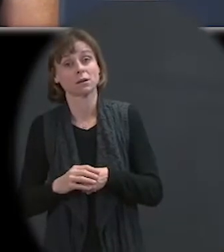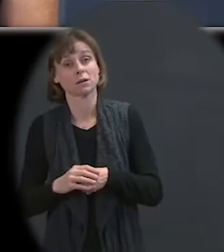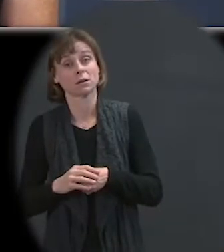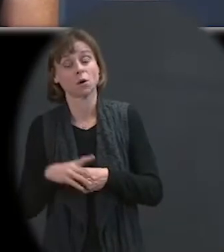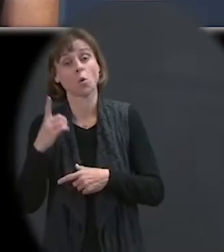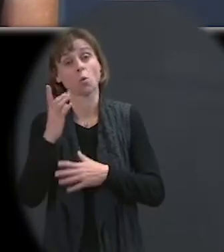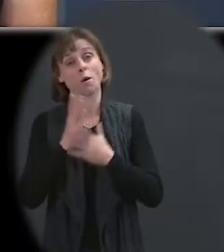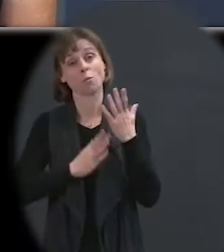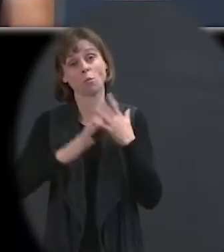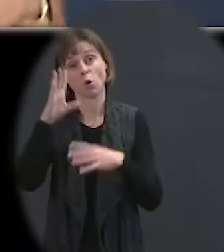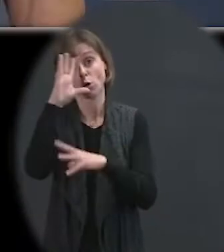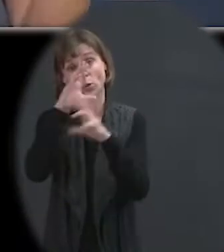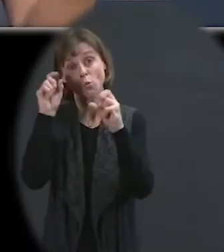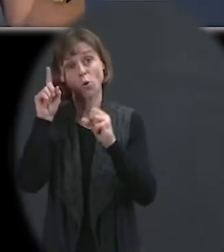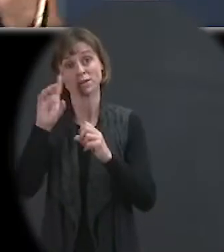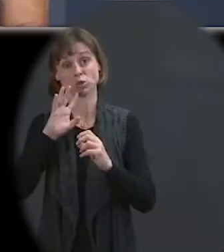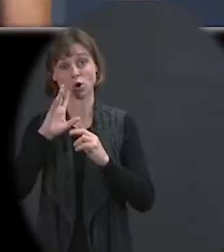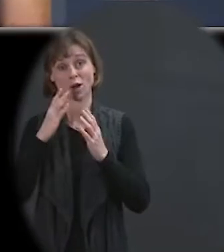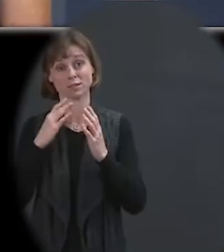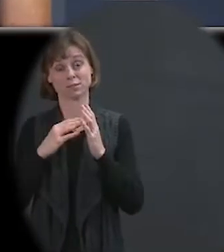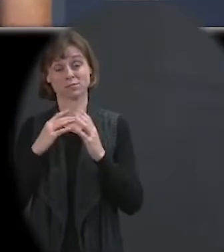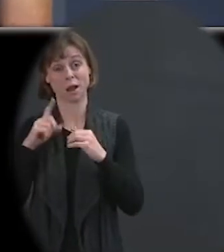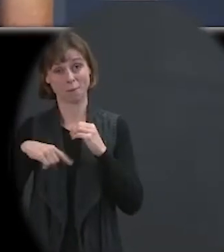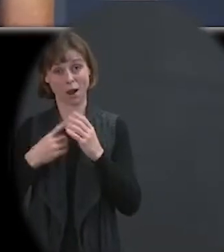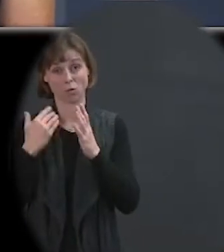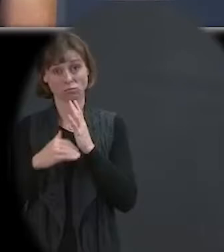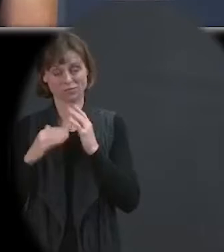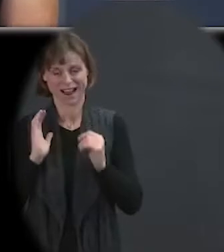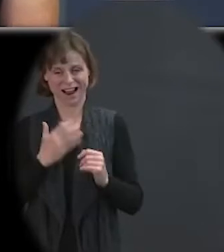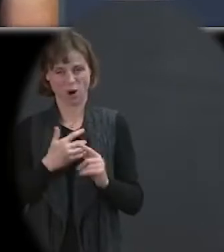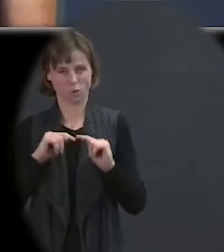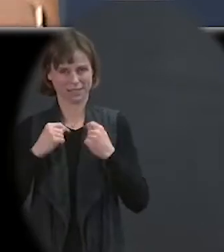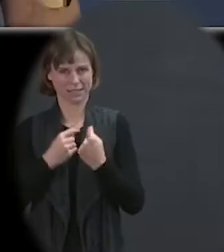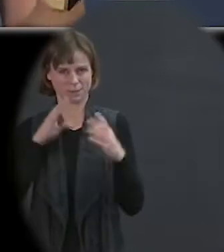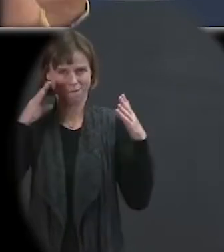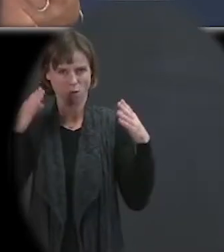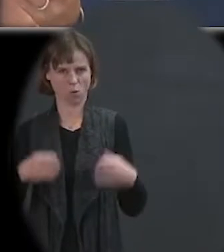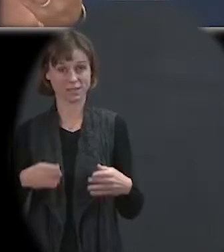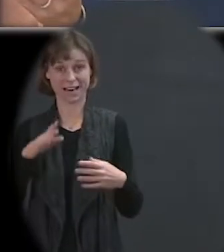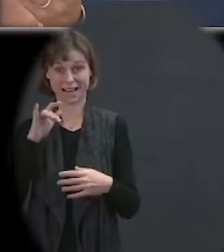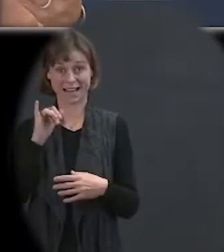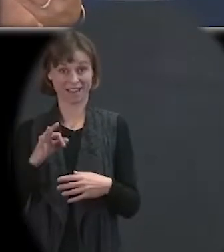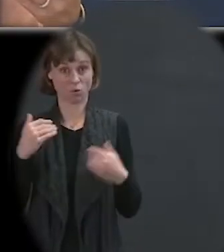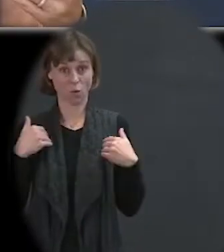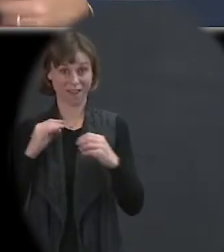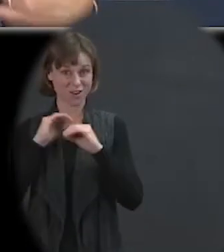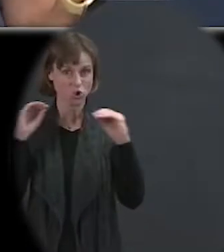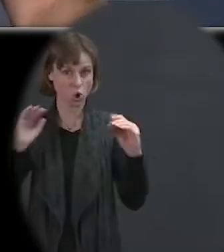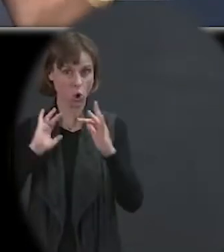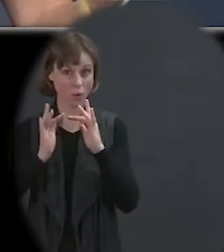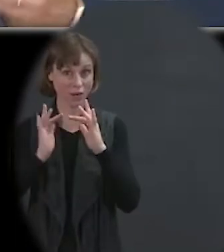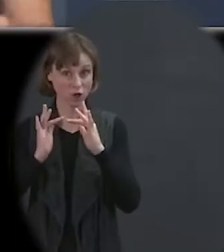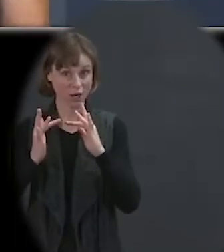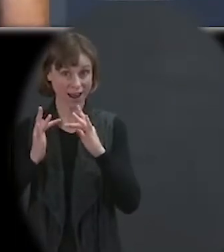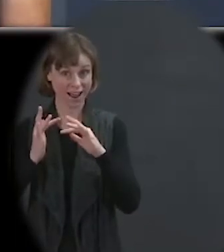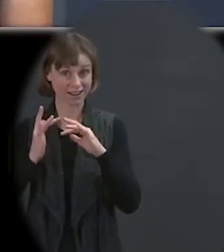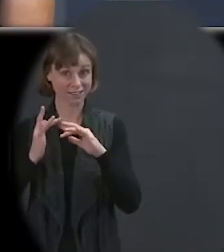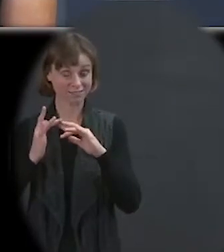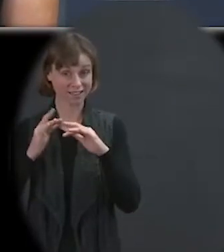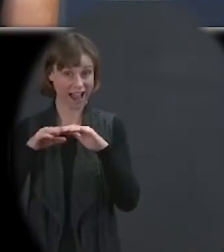pieces the president has been talking about and our team has been focused on is the fact that if you don't have internet access, right, if you don't have